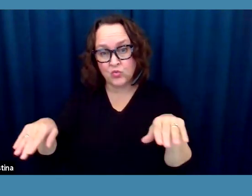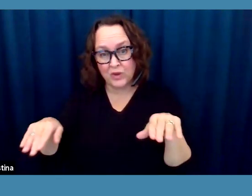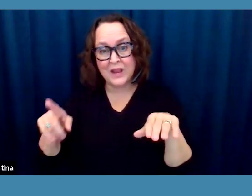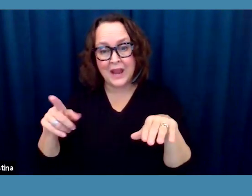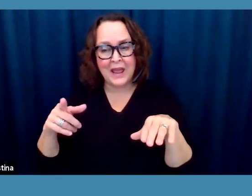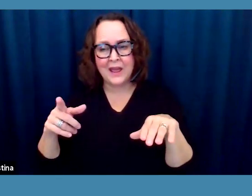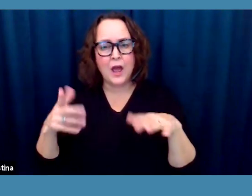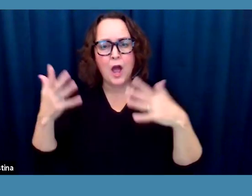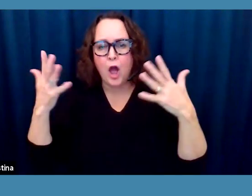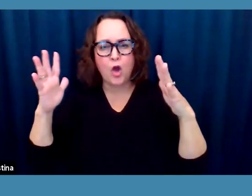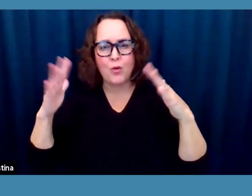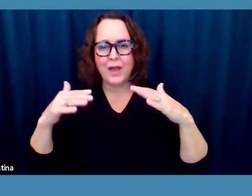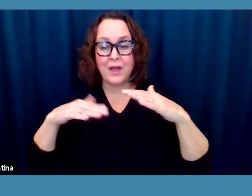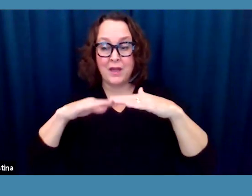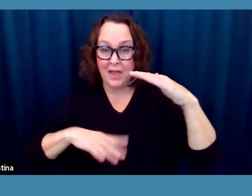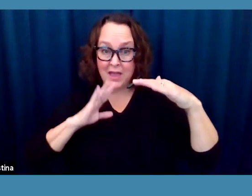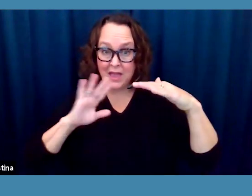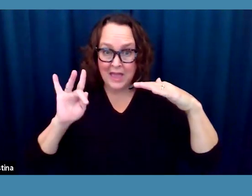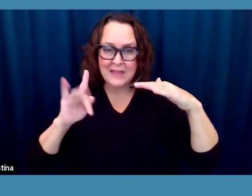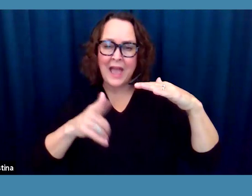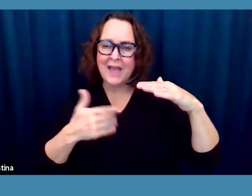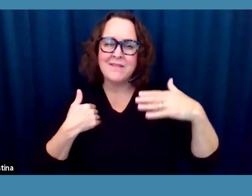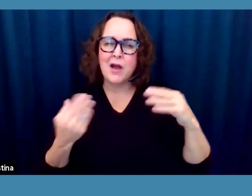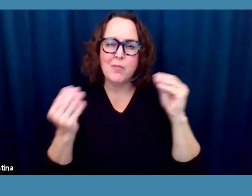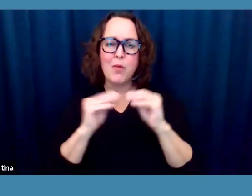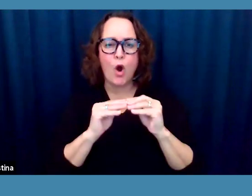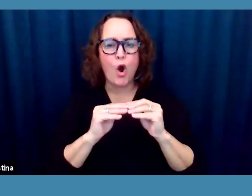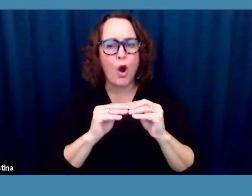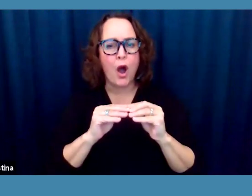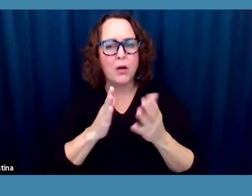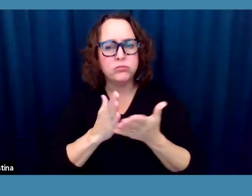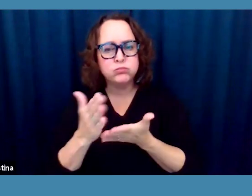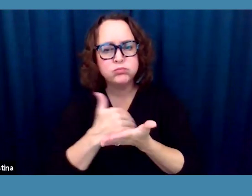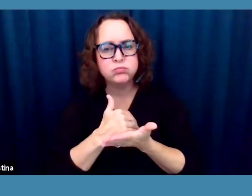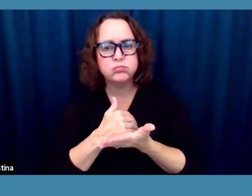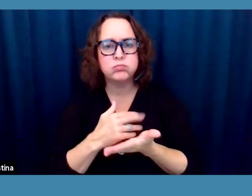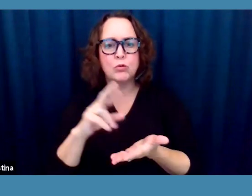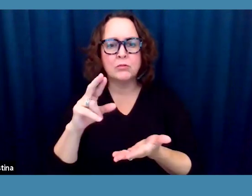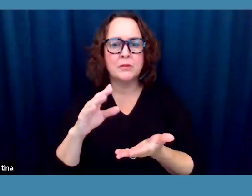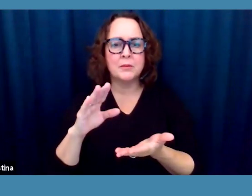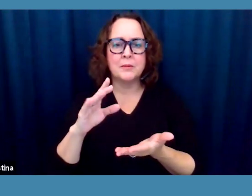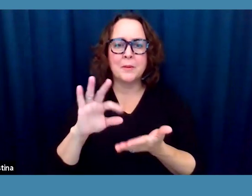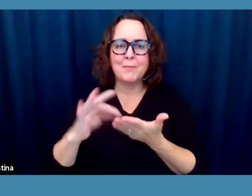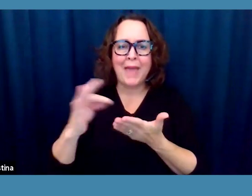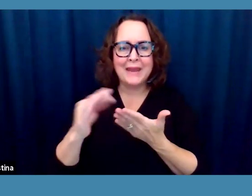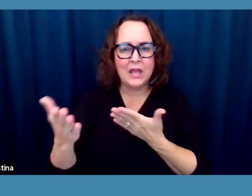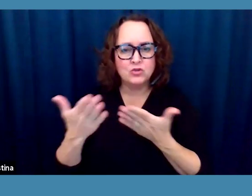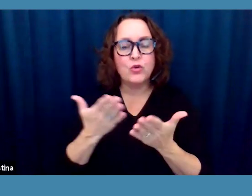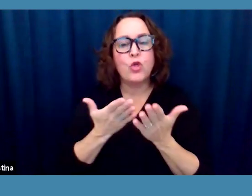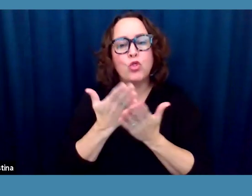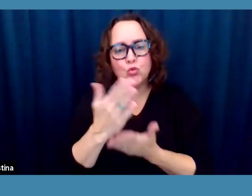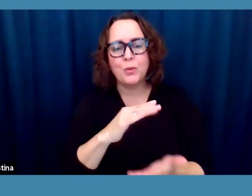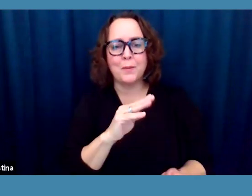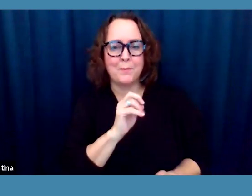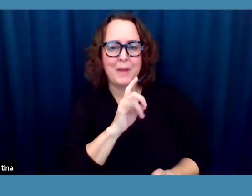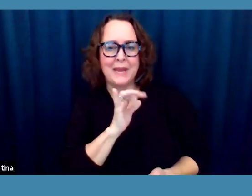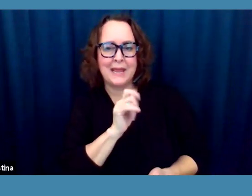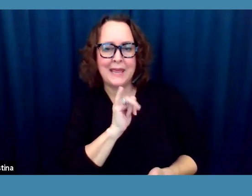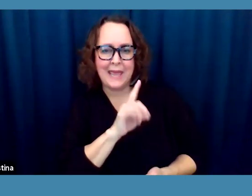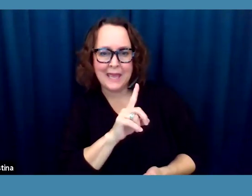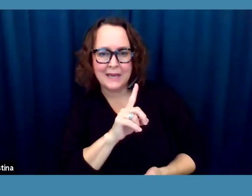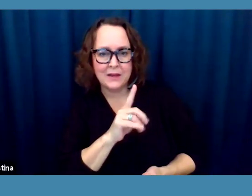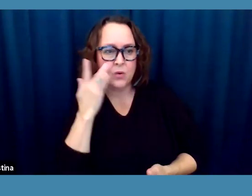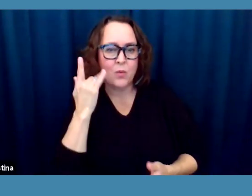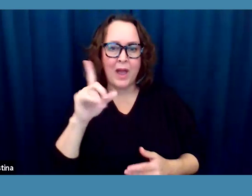access to more robust Medicaid services through straight Medicaid. The way the federal government has designed